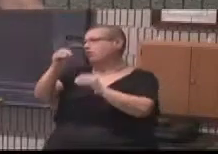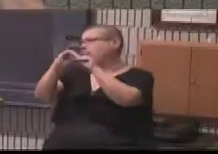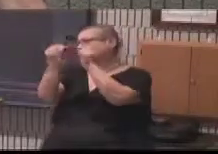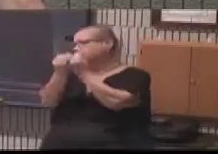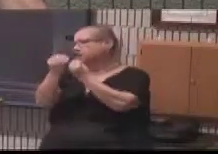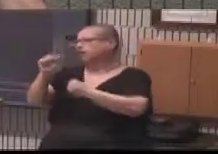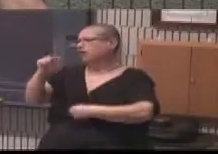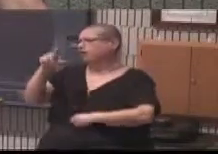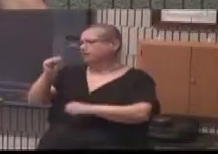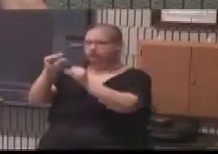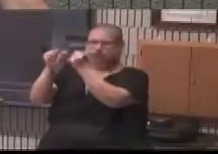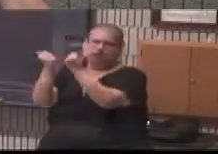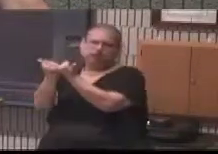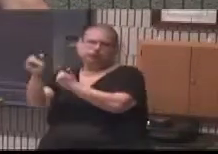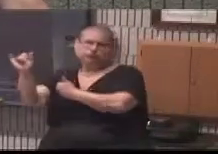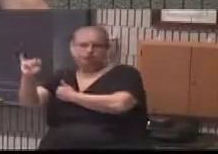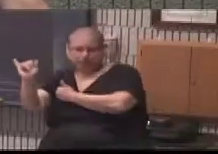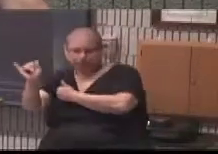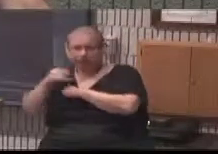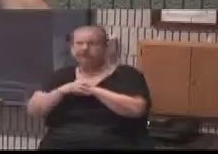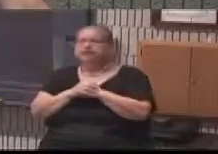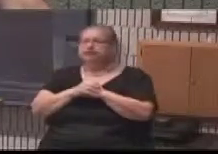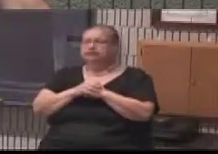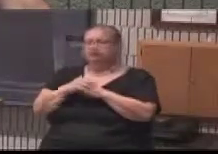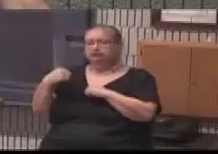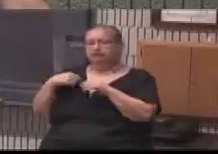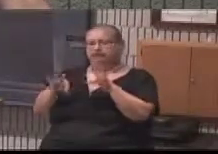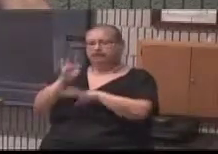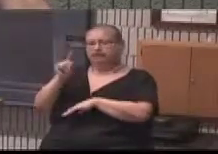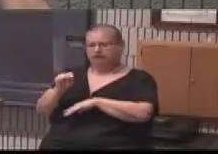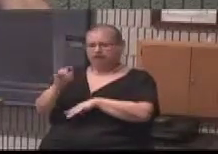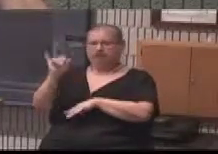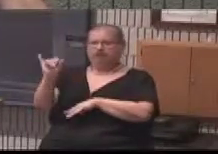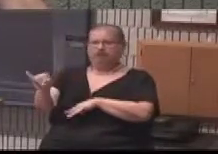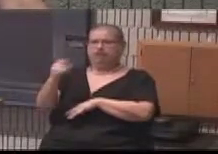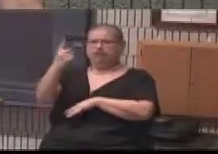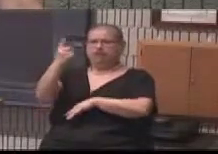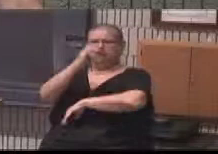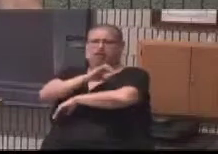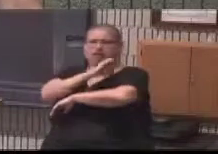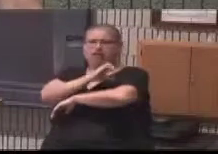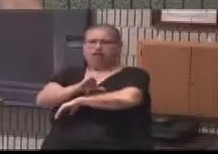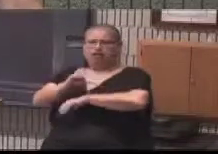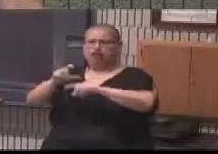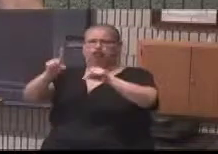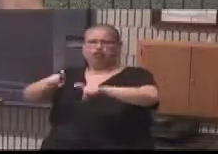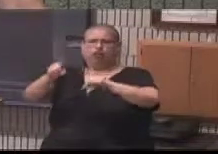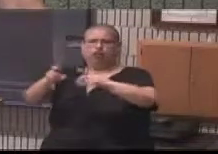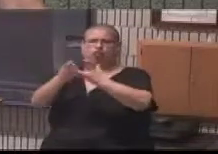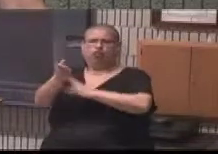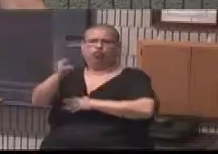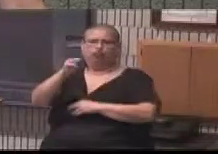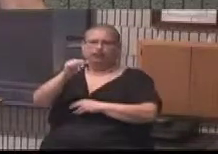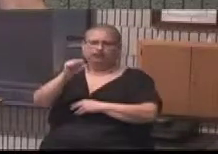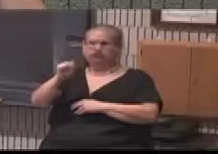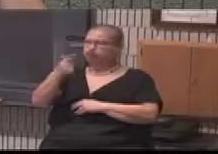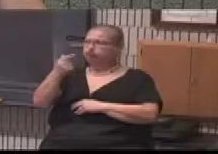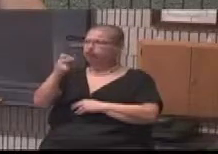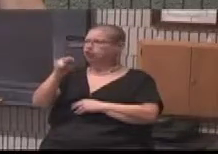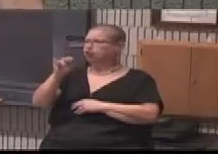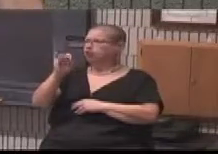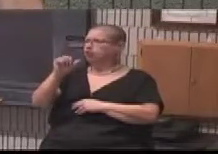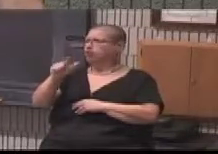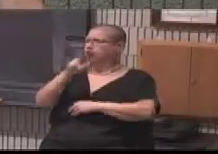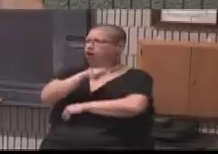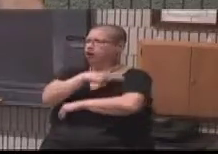the ALS Association. And I found a clinical trial through Mass General Hospital, which involved twice